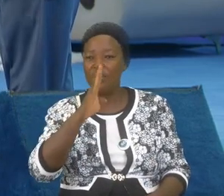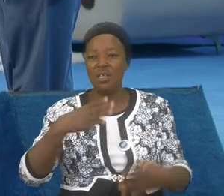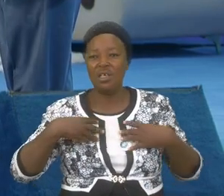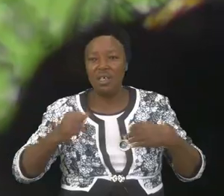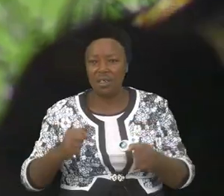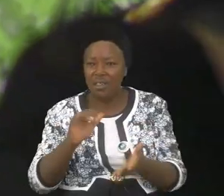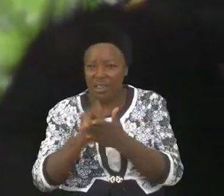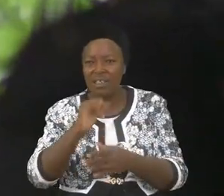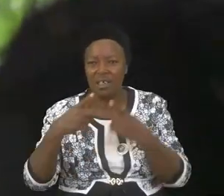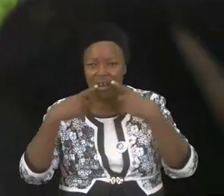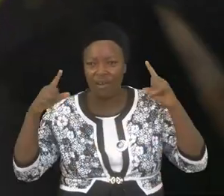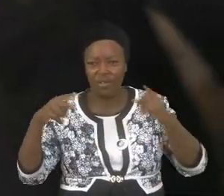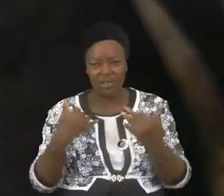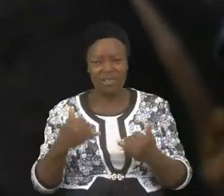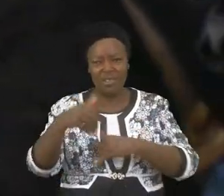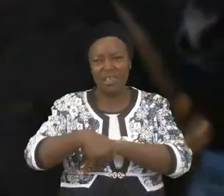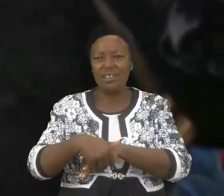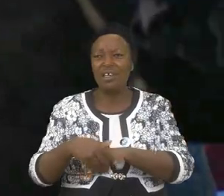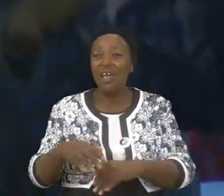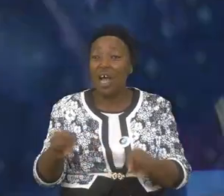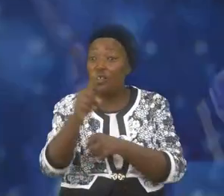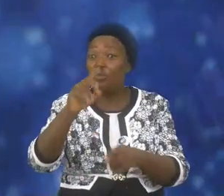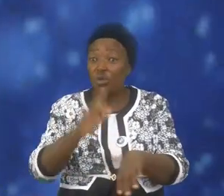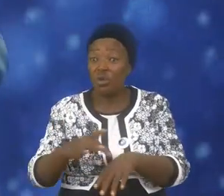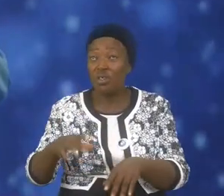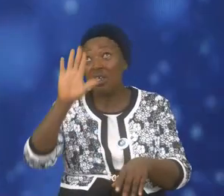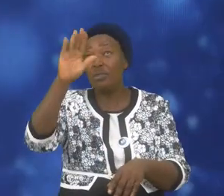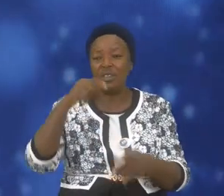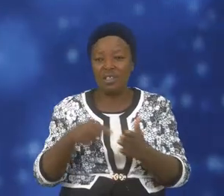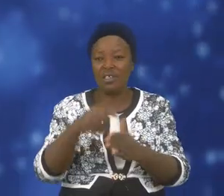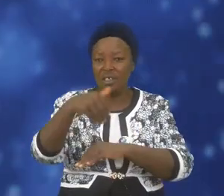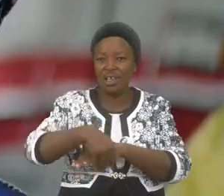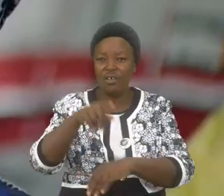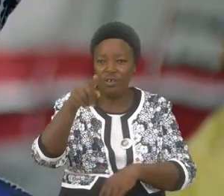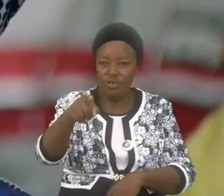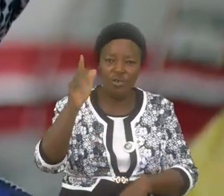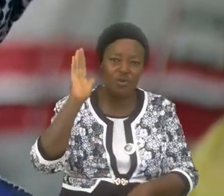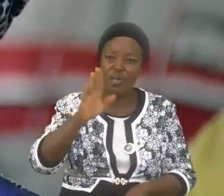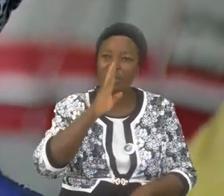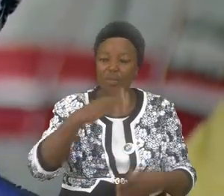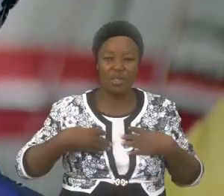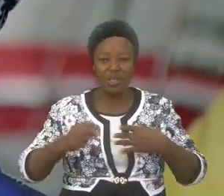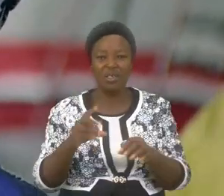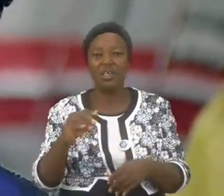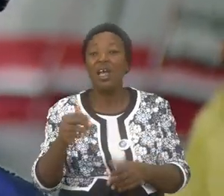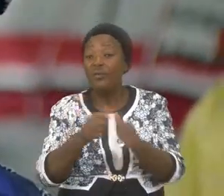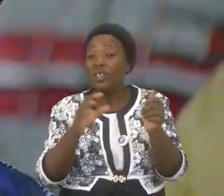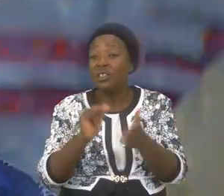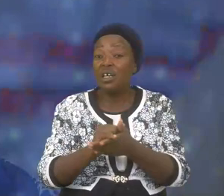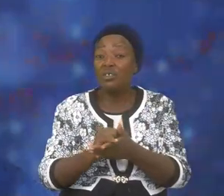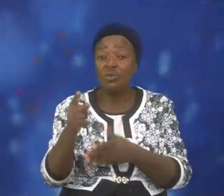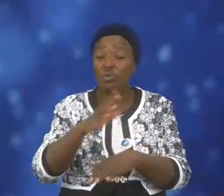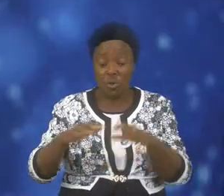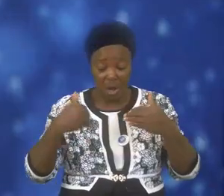be whole. Everything missing in your life, everything will come back. The joy missing in your